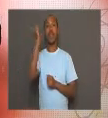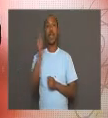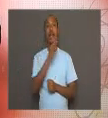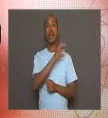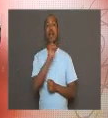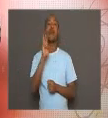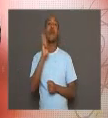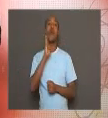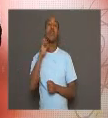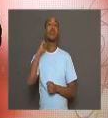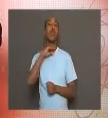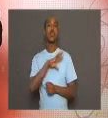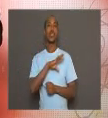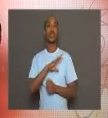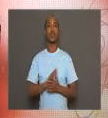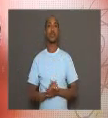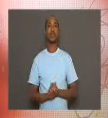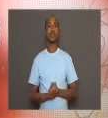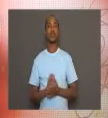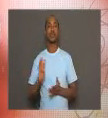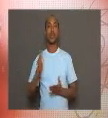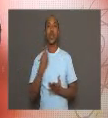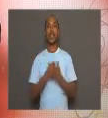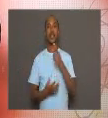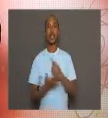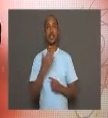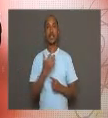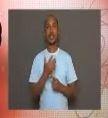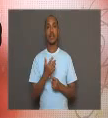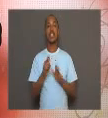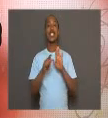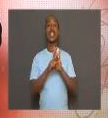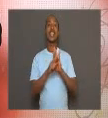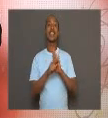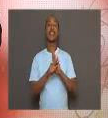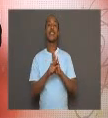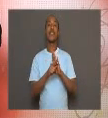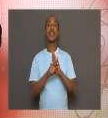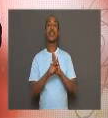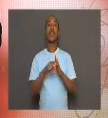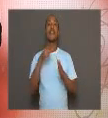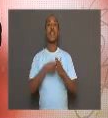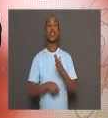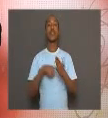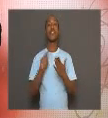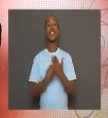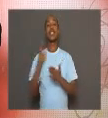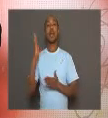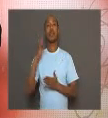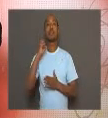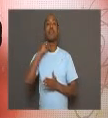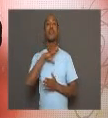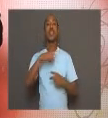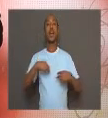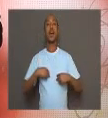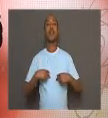and water pollution. We discussed the negative effects these types of pollution